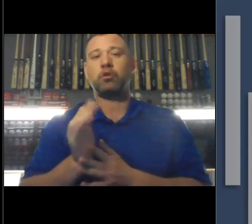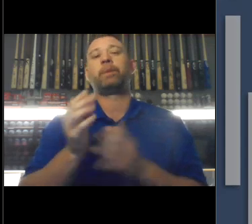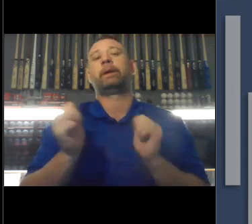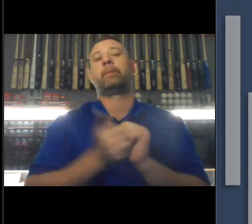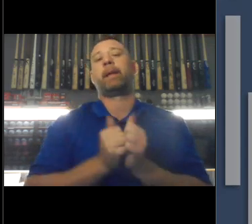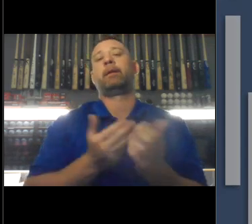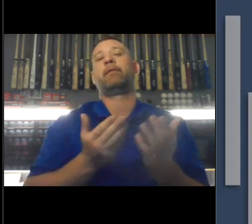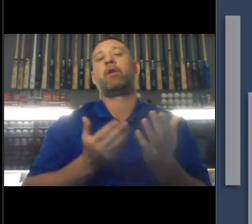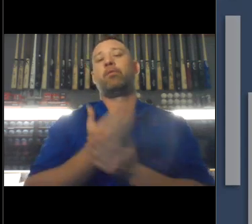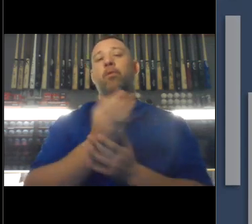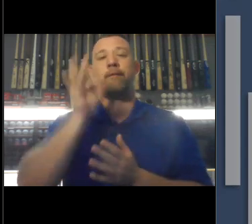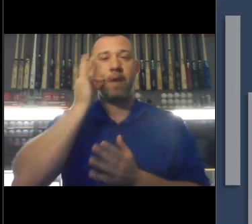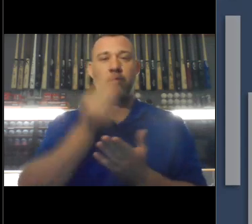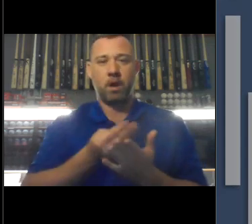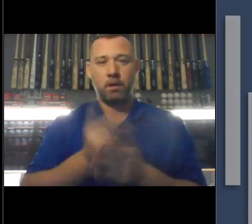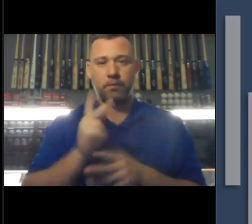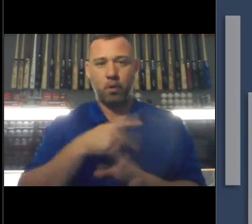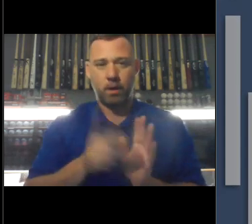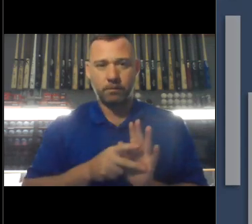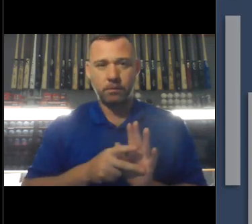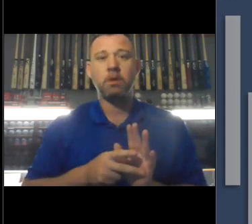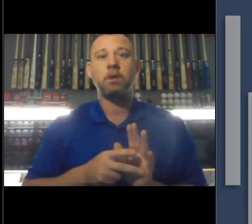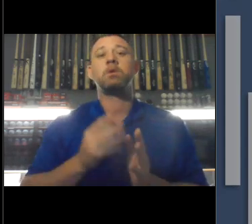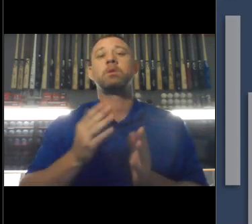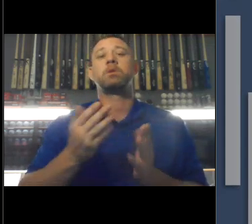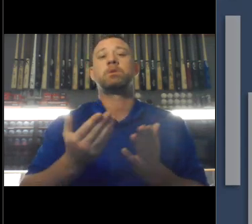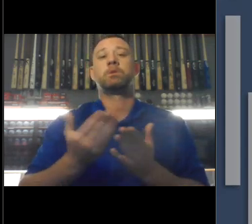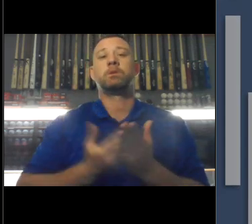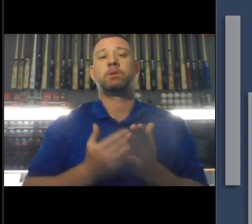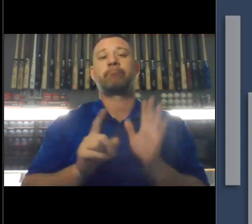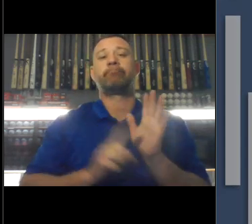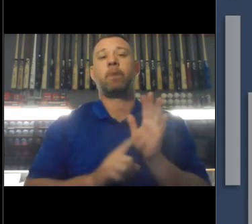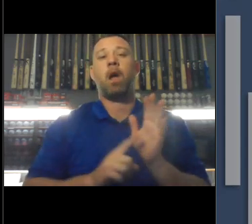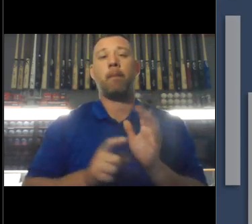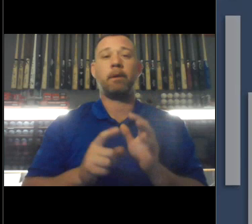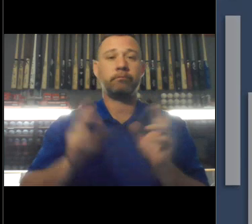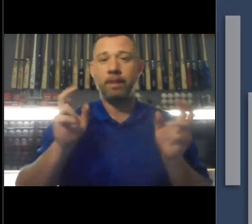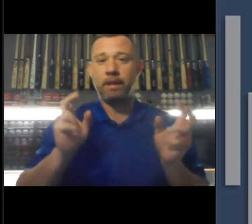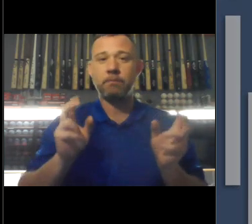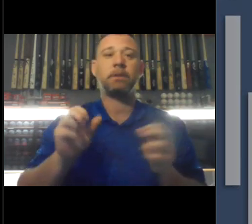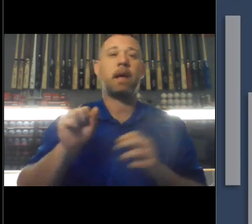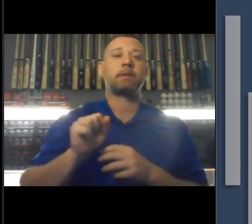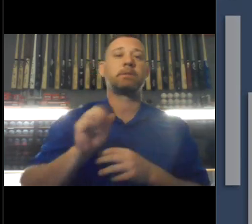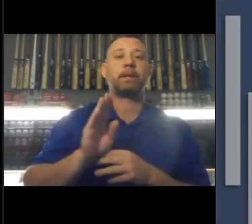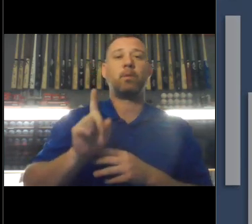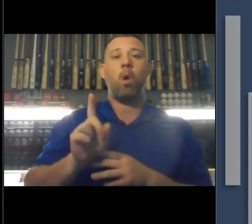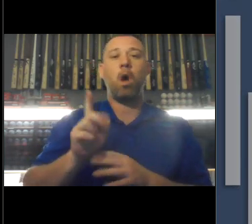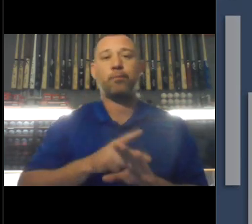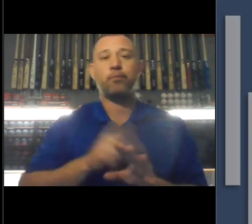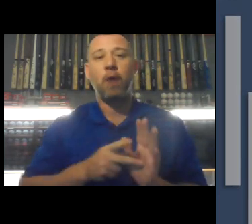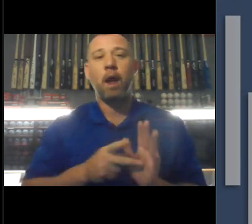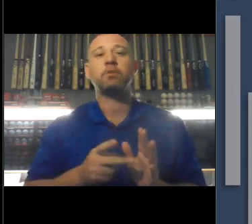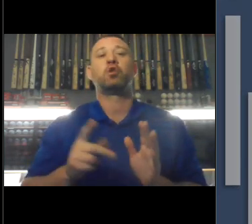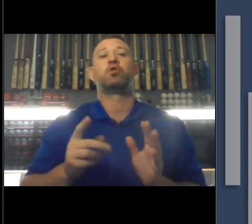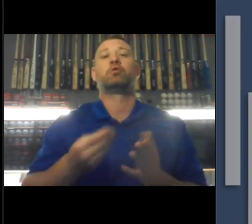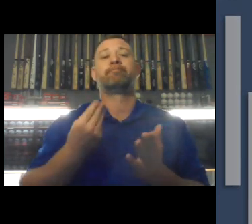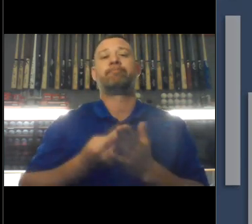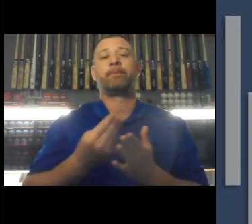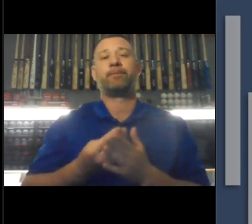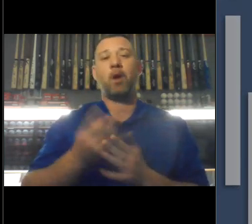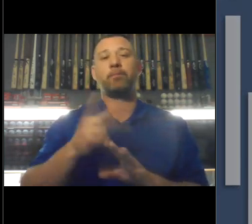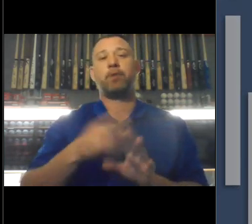funding programs. Some of the common themes included in the federal bill and in our SB1 programs are to fund projects that promote